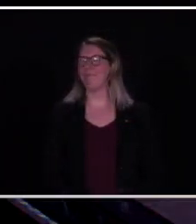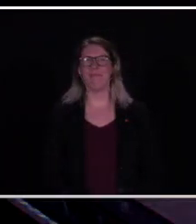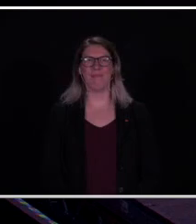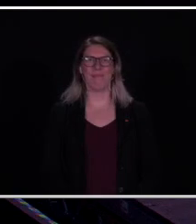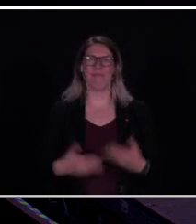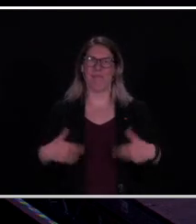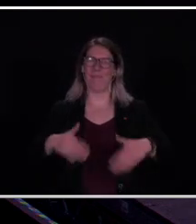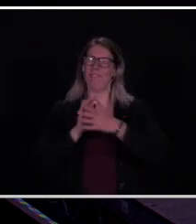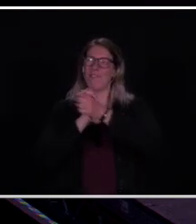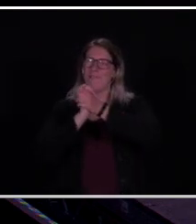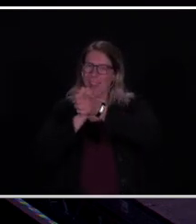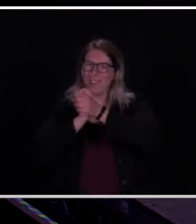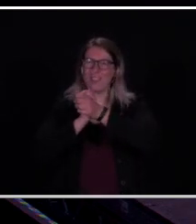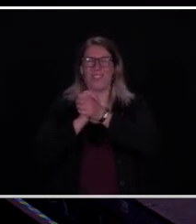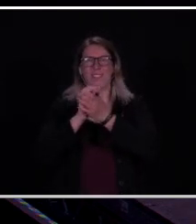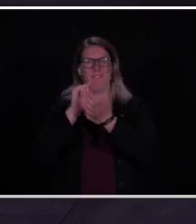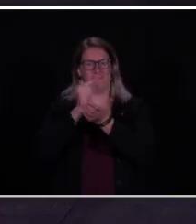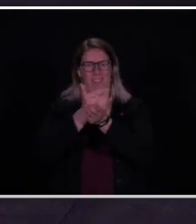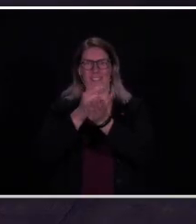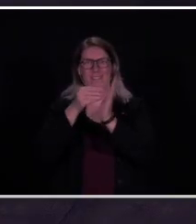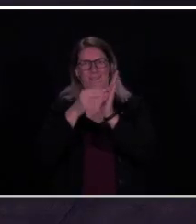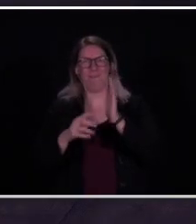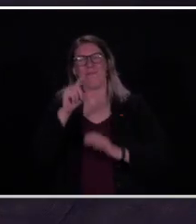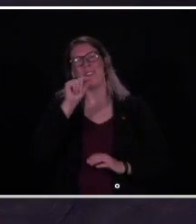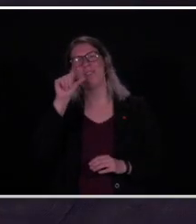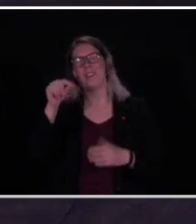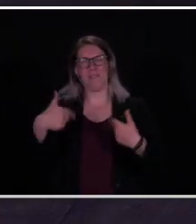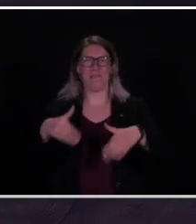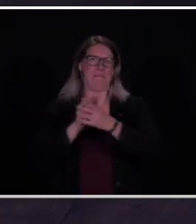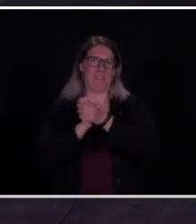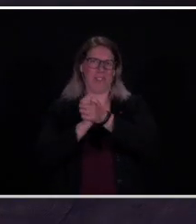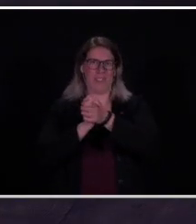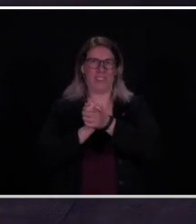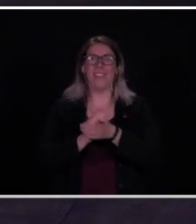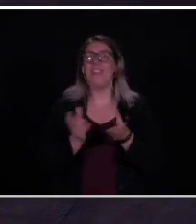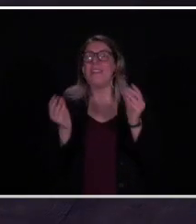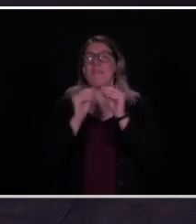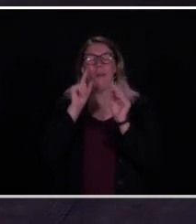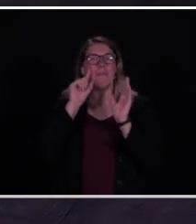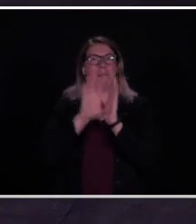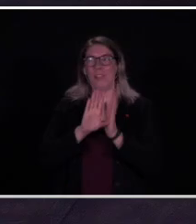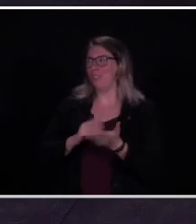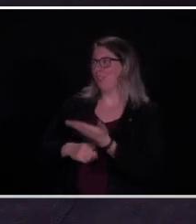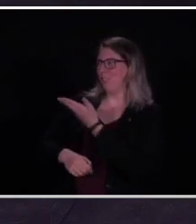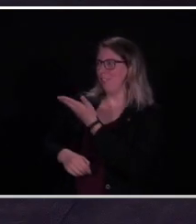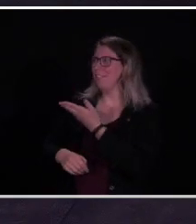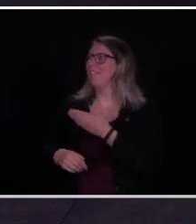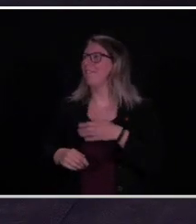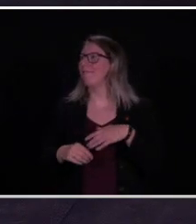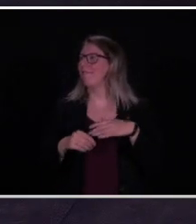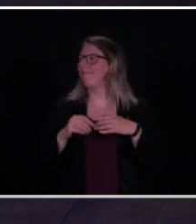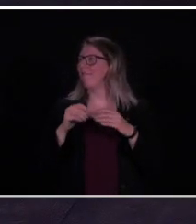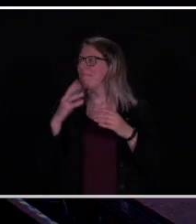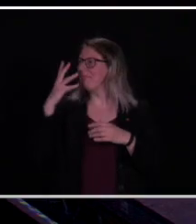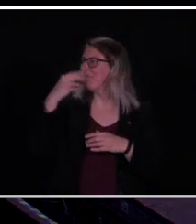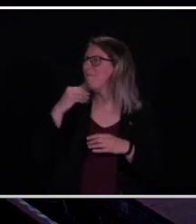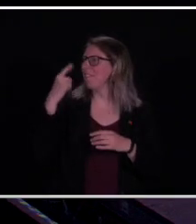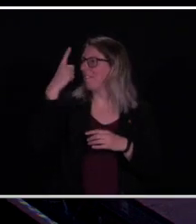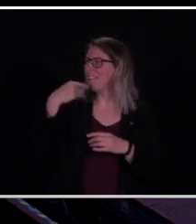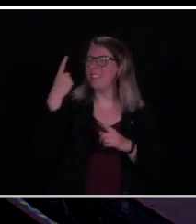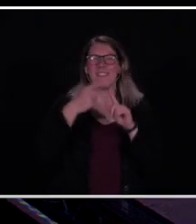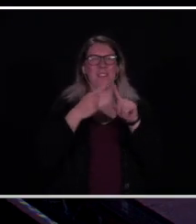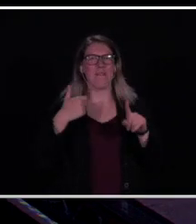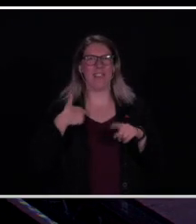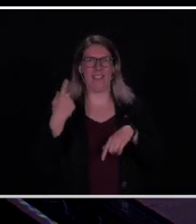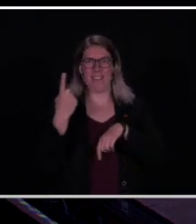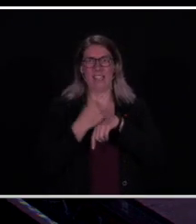And our congratulations to all the grads of 2020. Here's a few more images, great faces from Canada Days